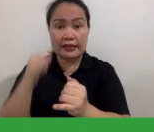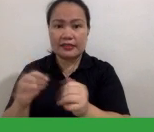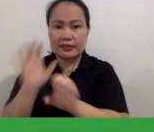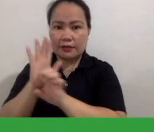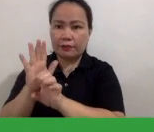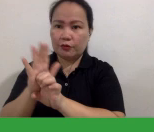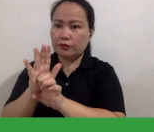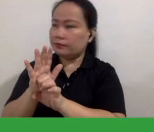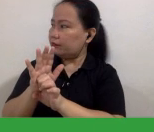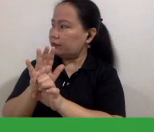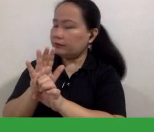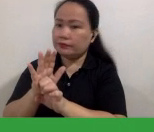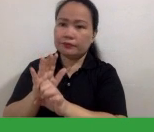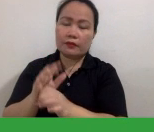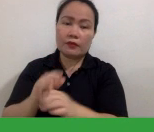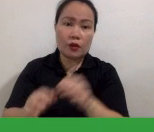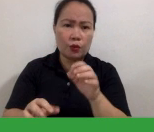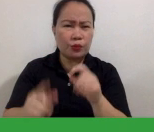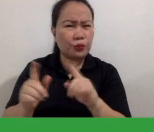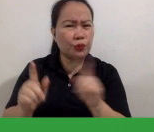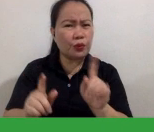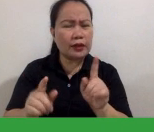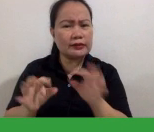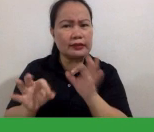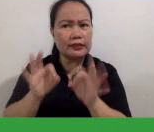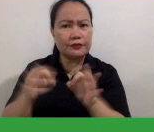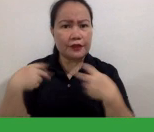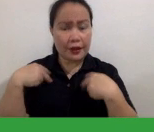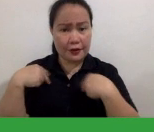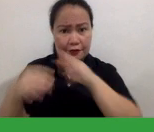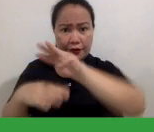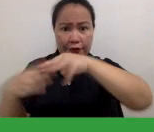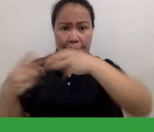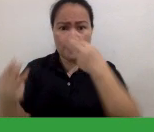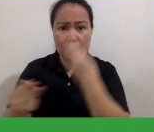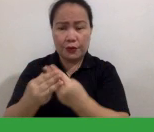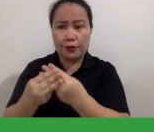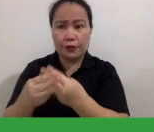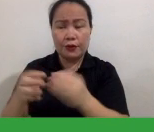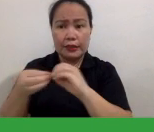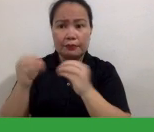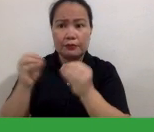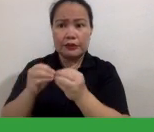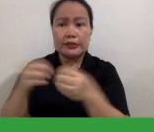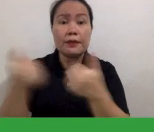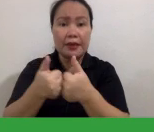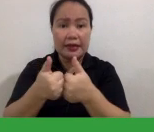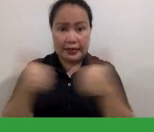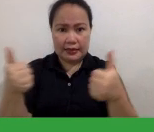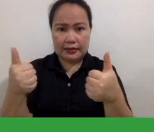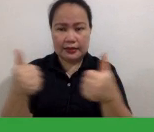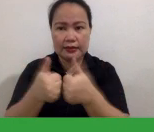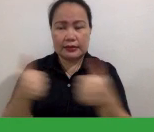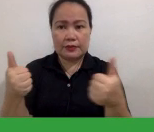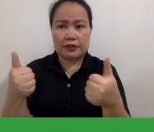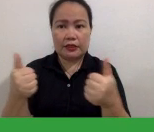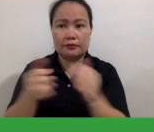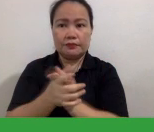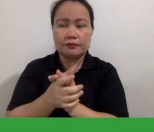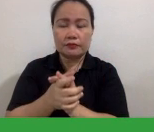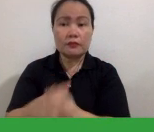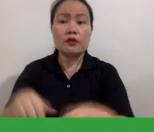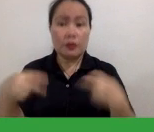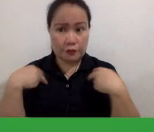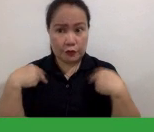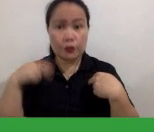233.33%. Okay. Let's have the last example. So, what if meron tayong whole